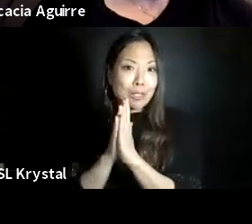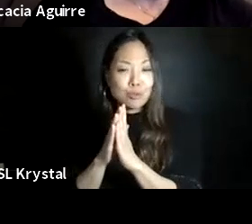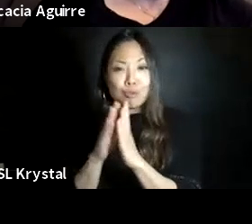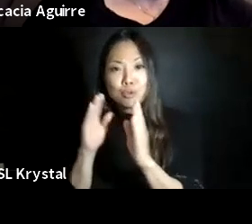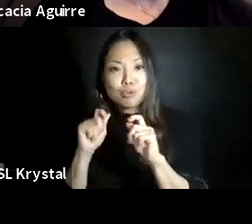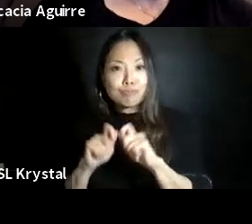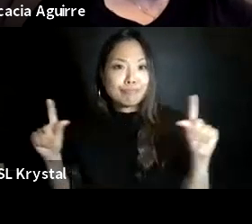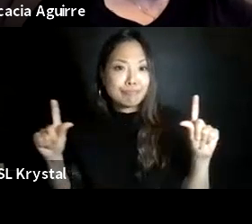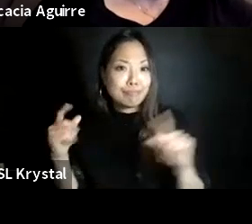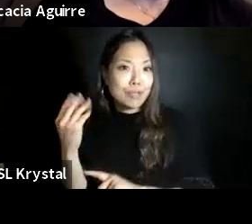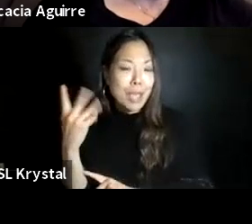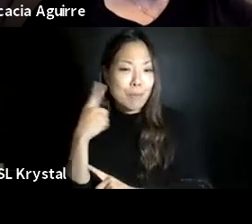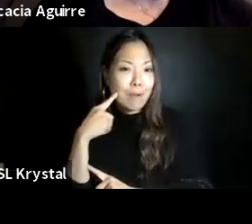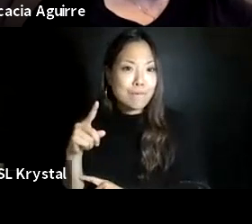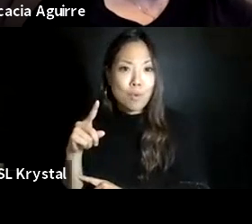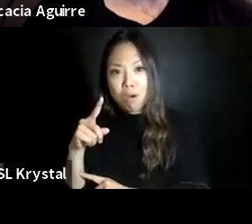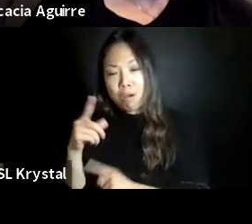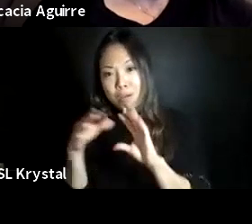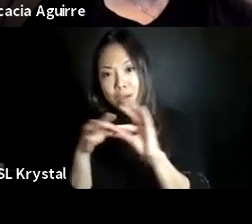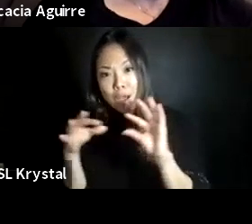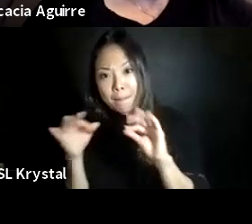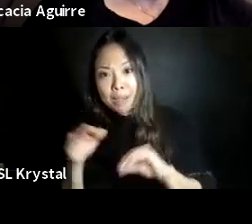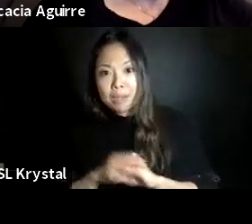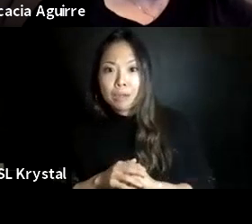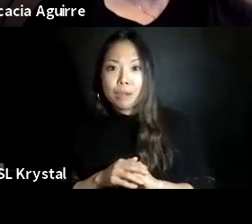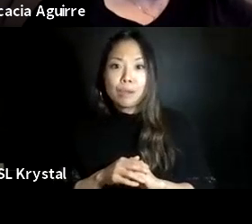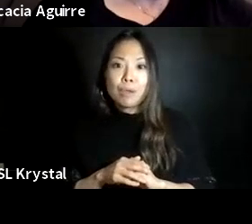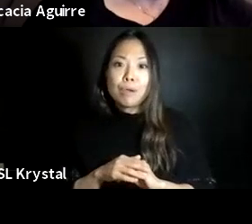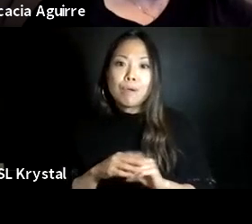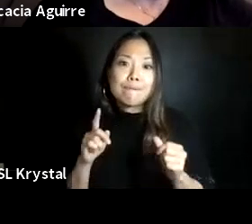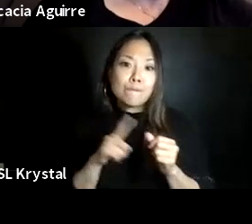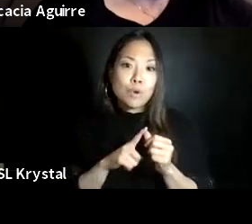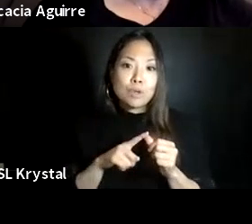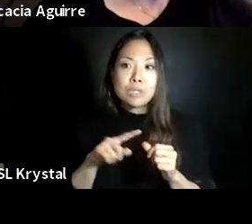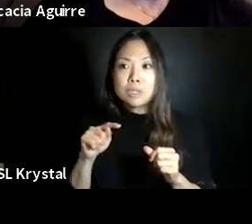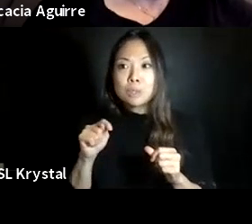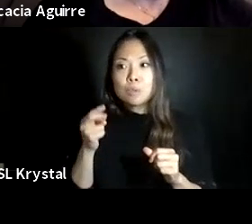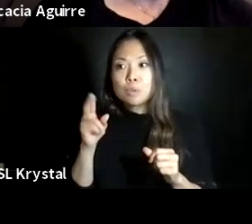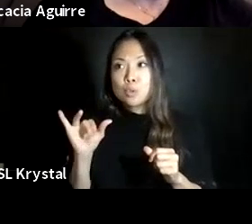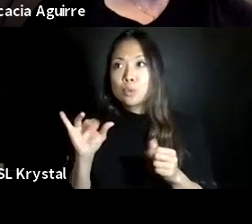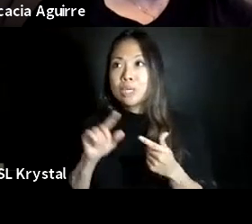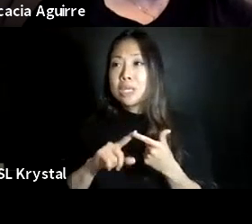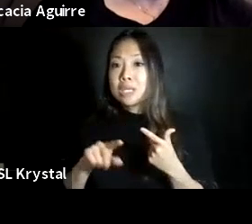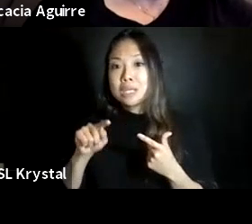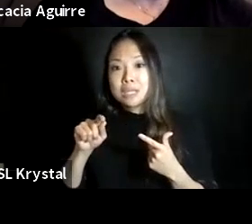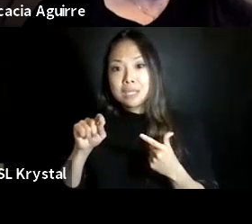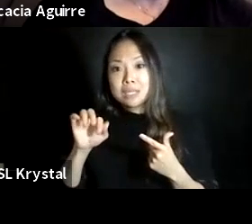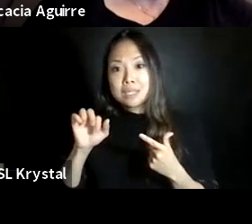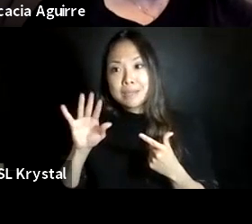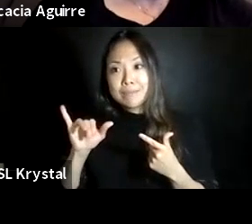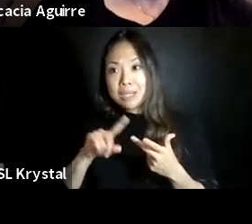first speaker this evening is Suri Yang, followed by Tiffany Luo and Sherry